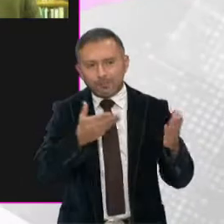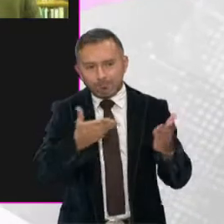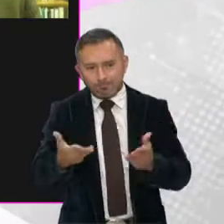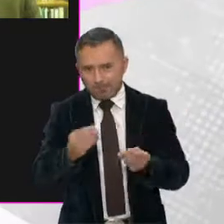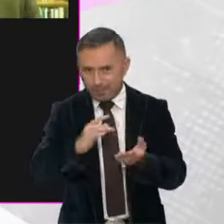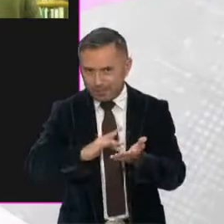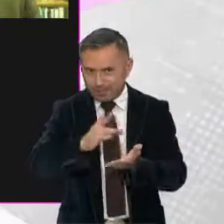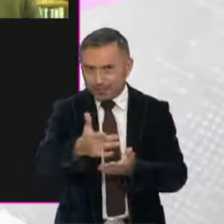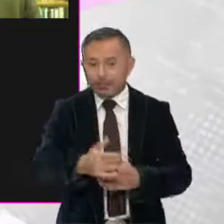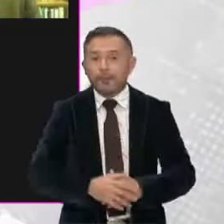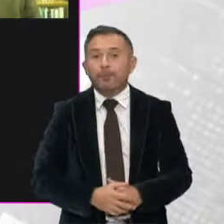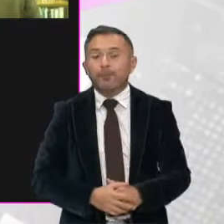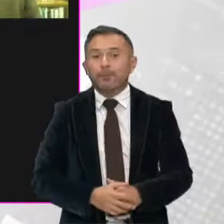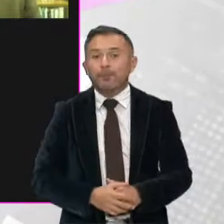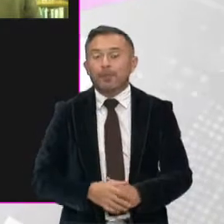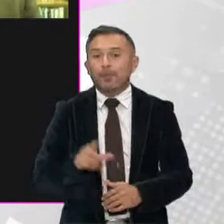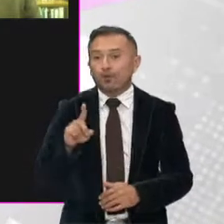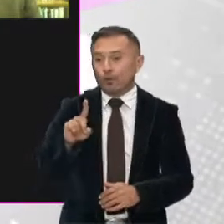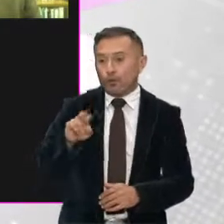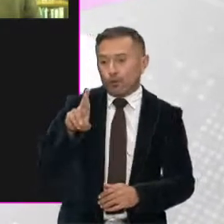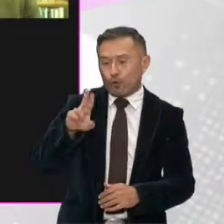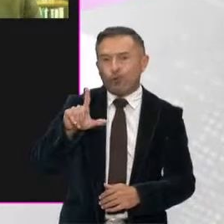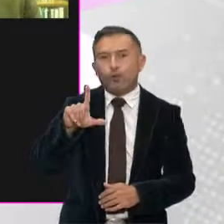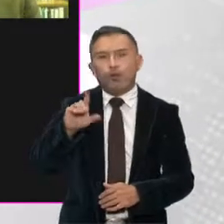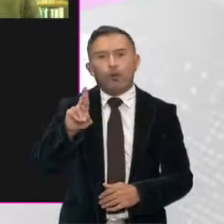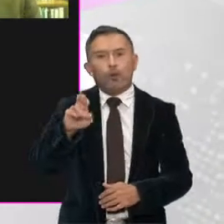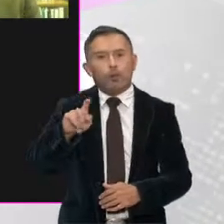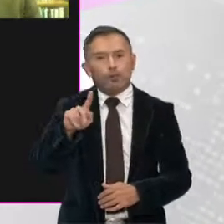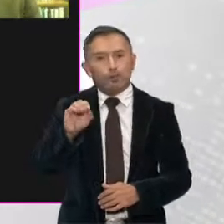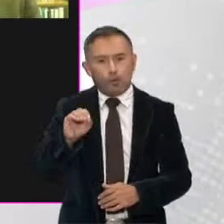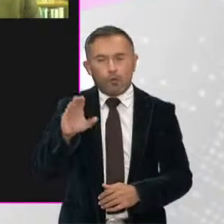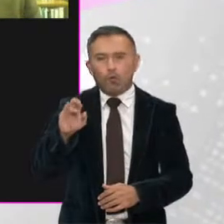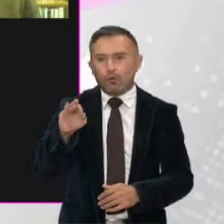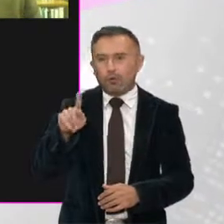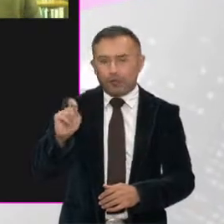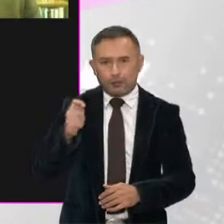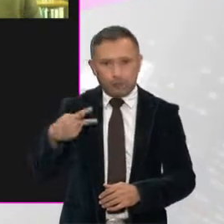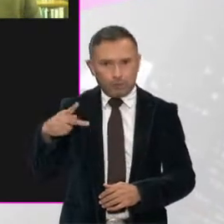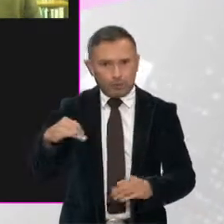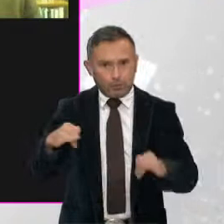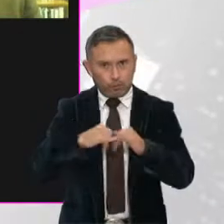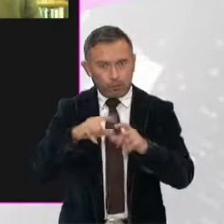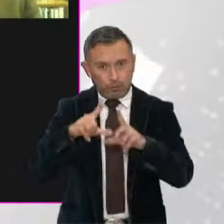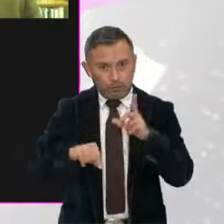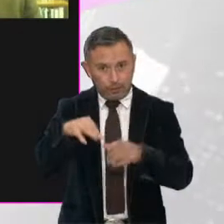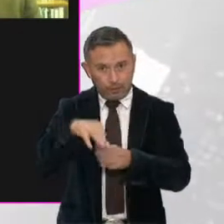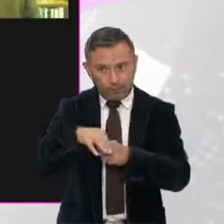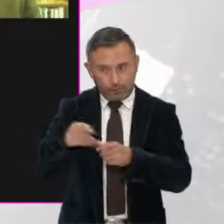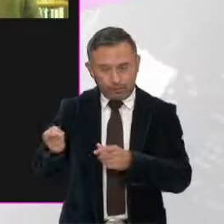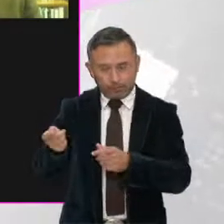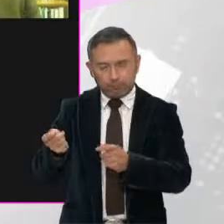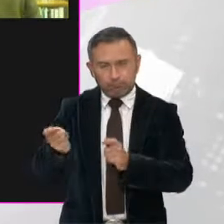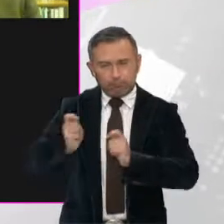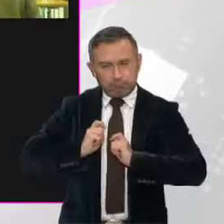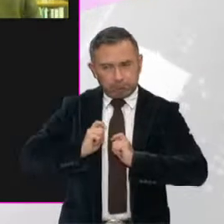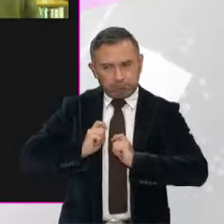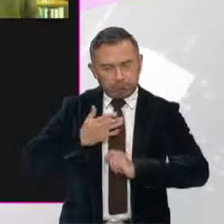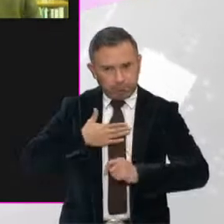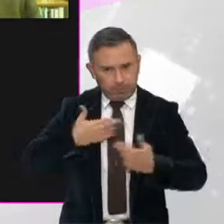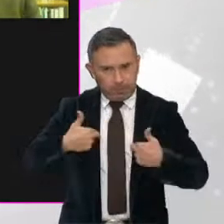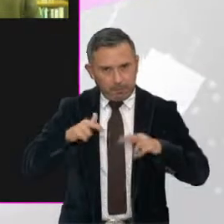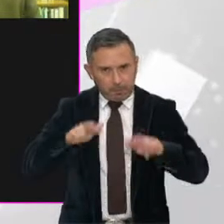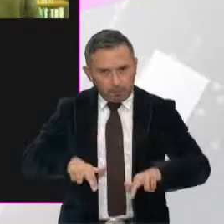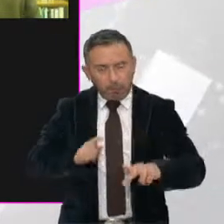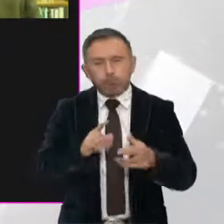the panelists, thank you very much. On behalf of Dr. Lorenzo Cordova from the INE,